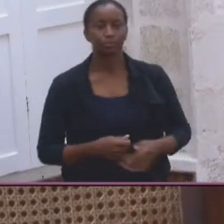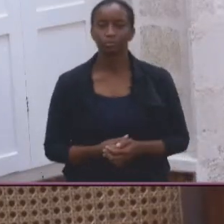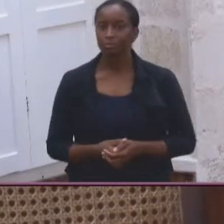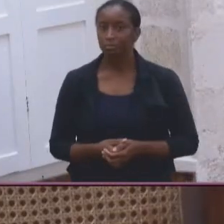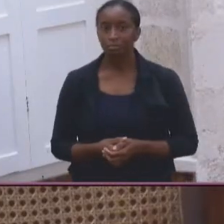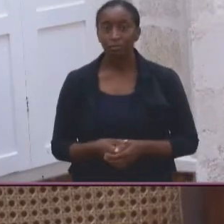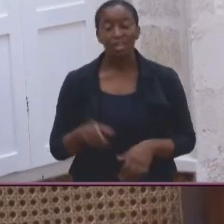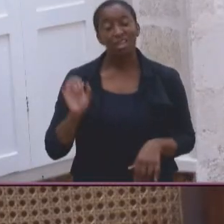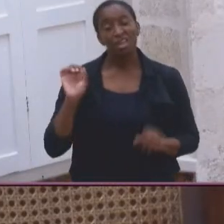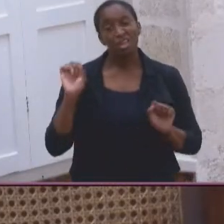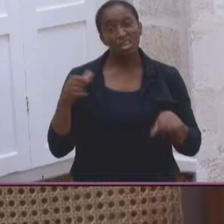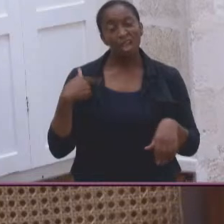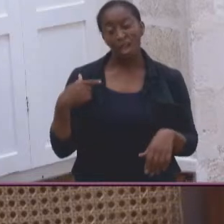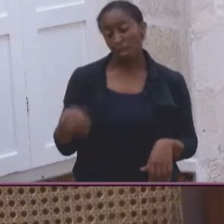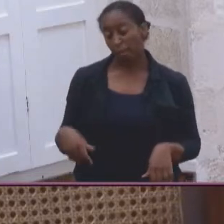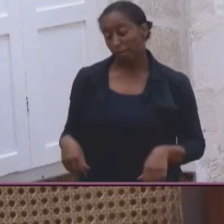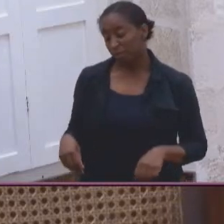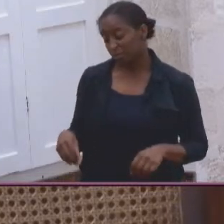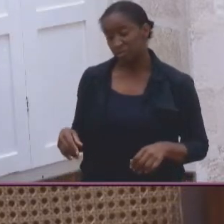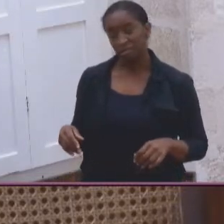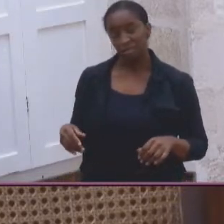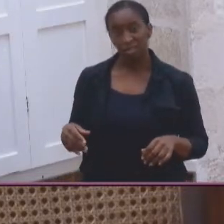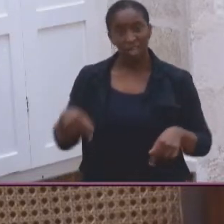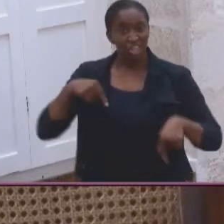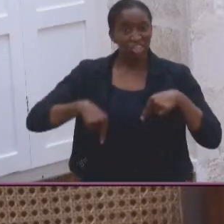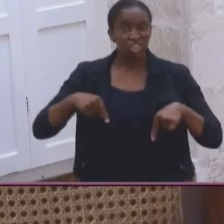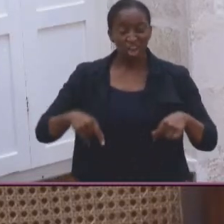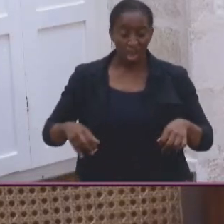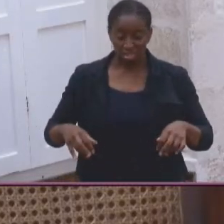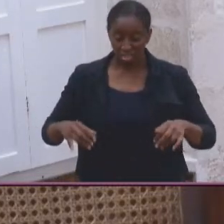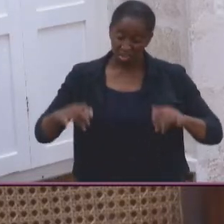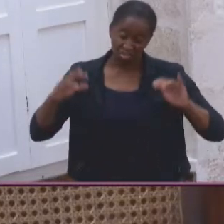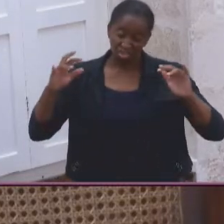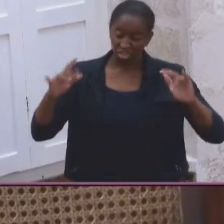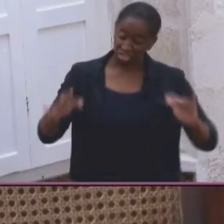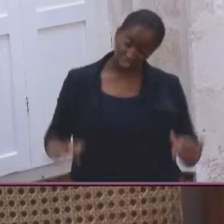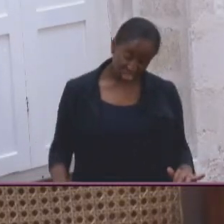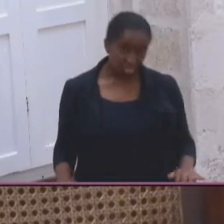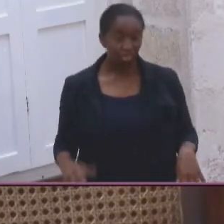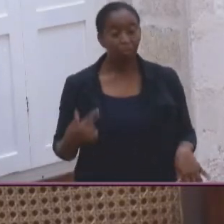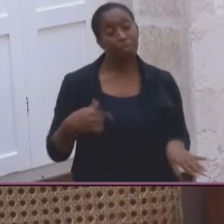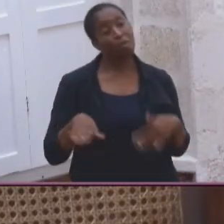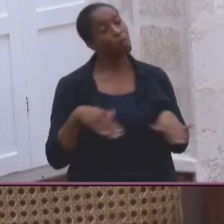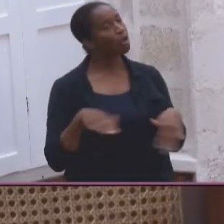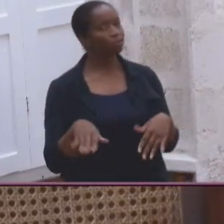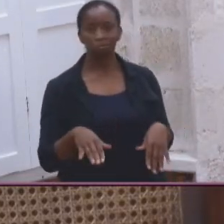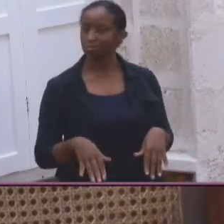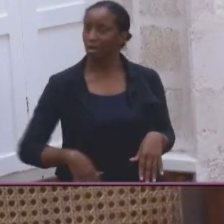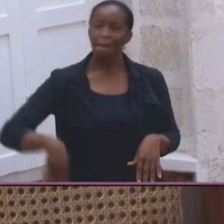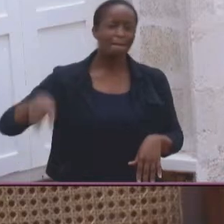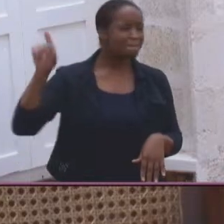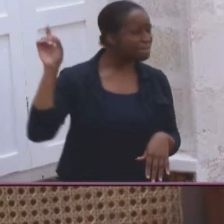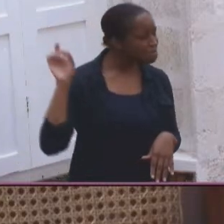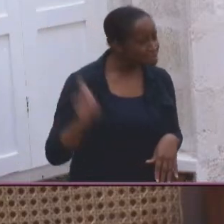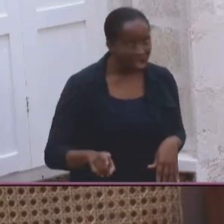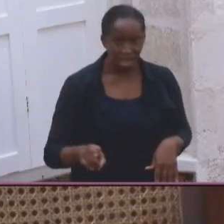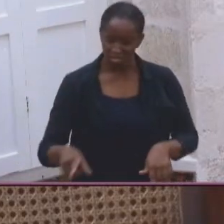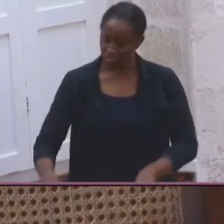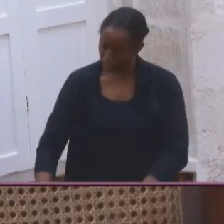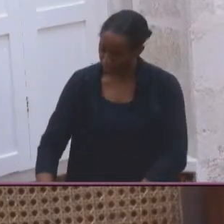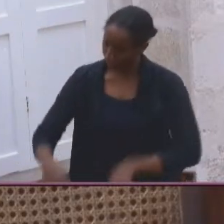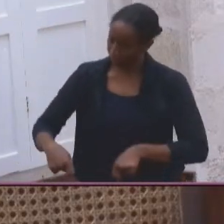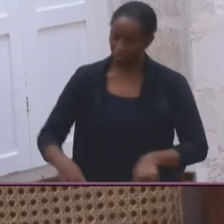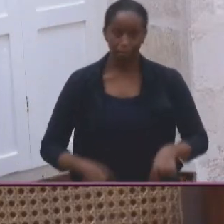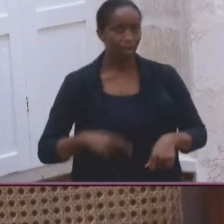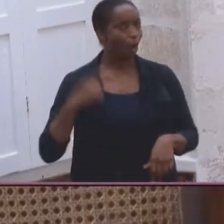to be up. We had to wear garters. You had to have those socks up. That was the level of uniformity, of discipline that you had to